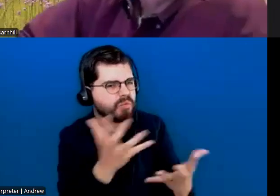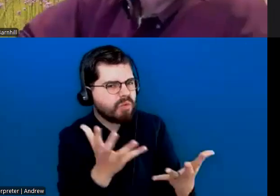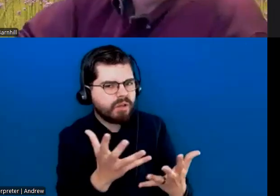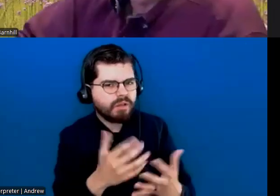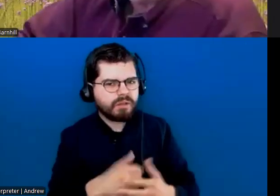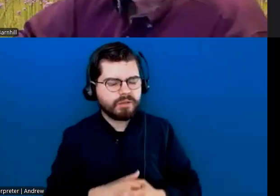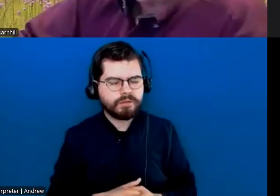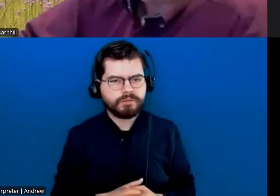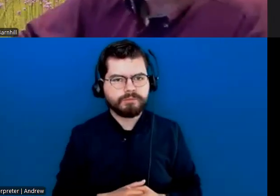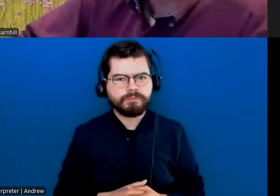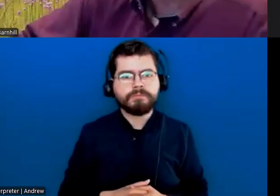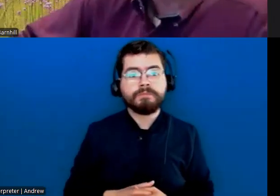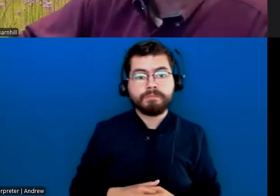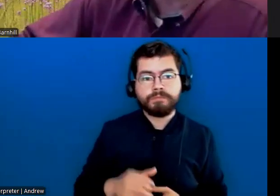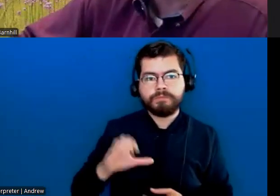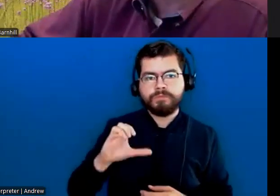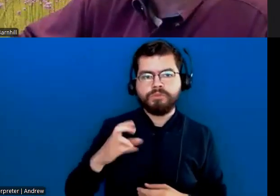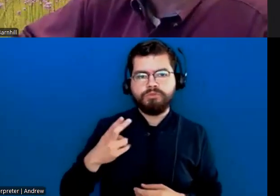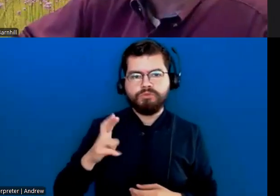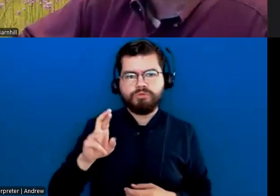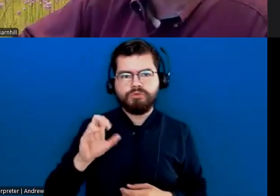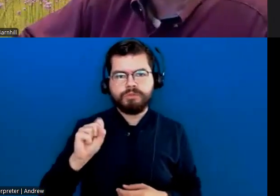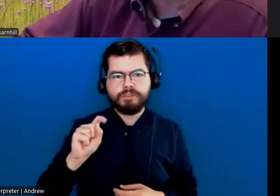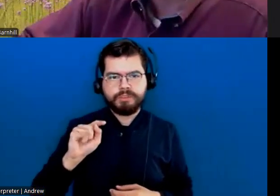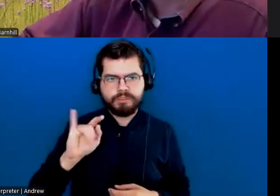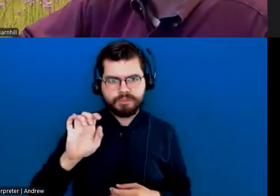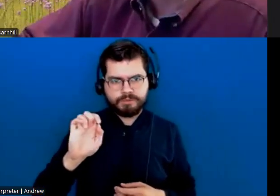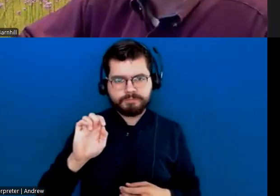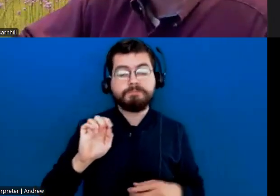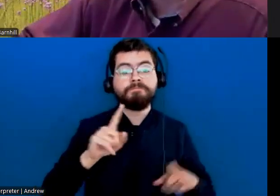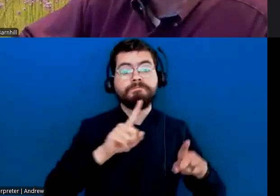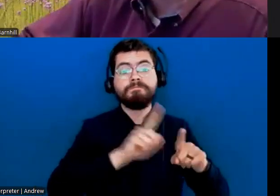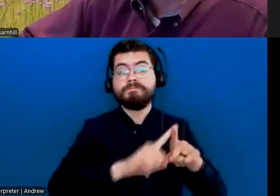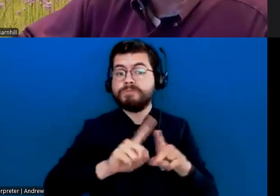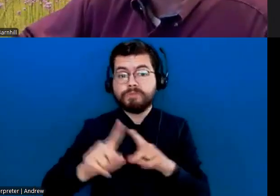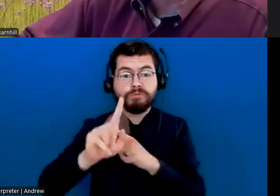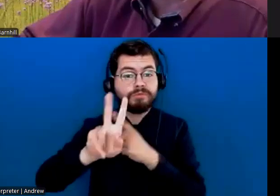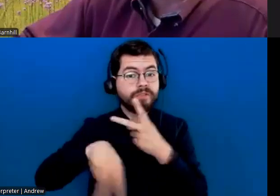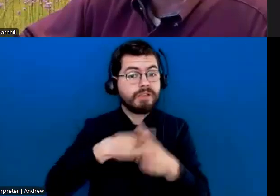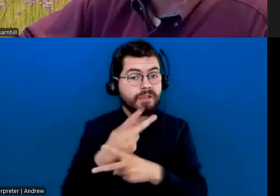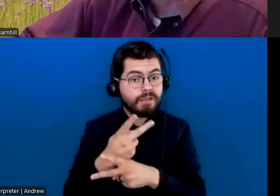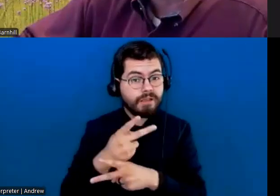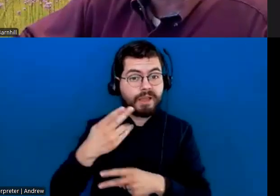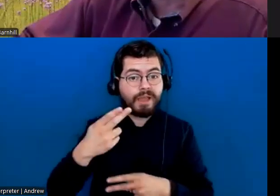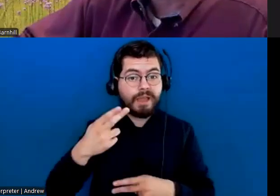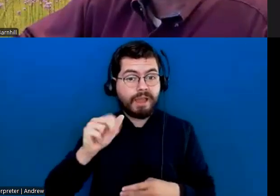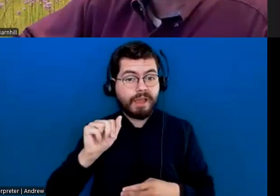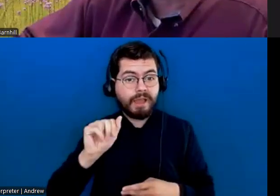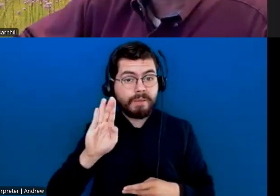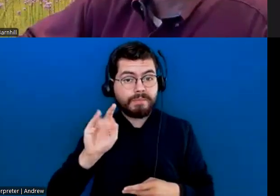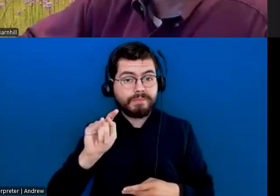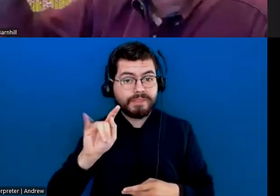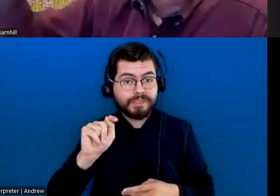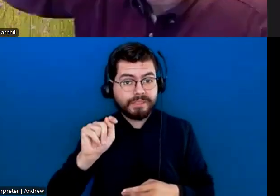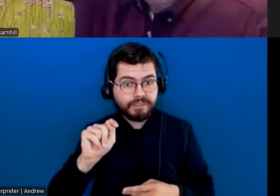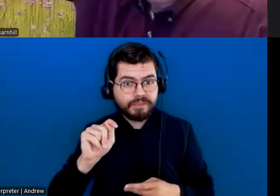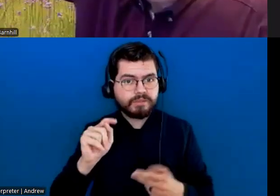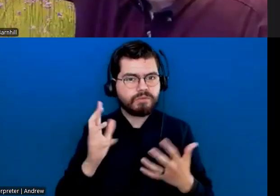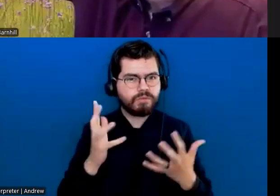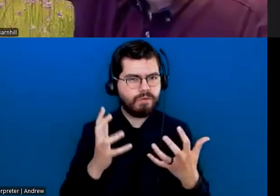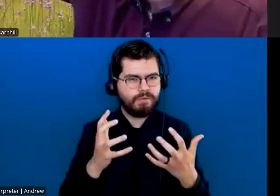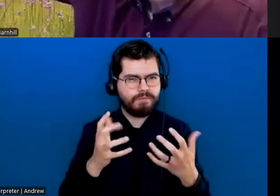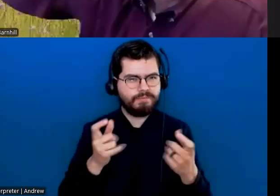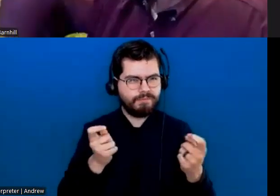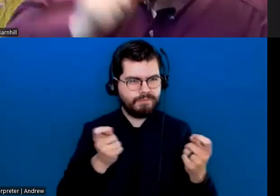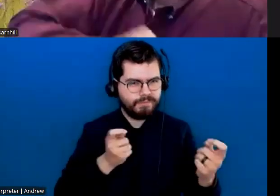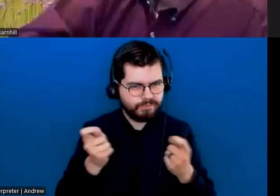Yeah. Well, the different kinds of habitats that we're trying to manage for